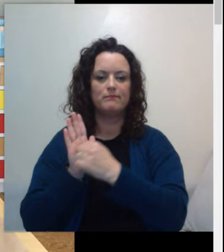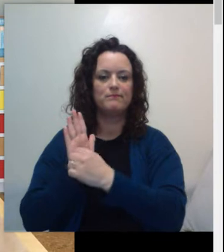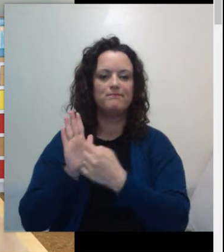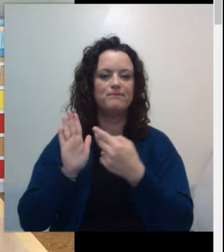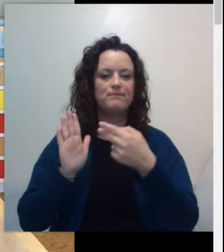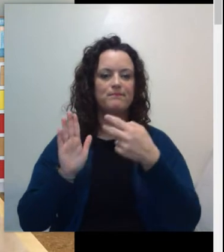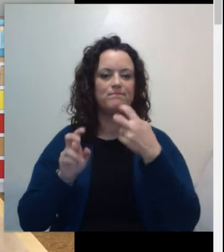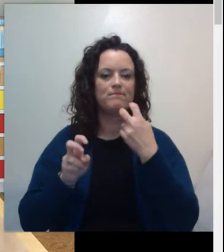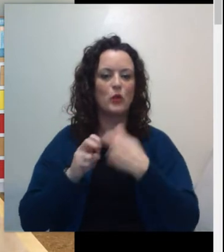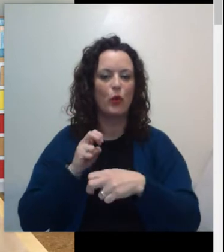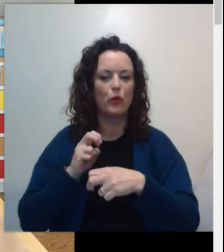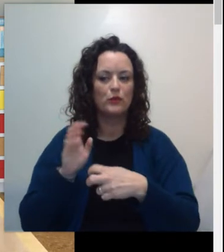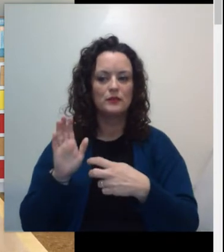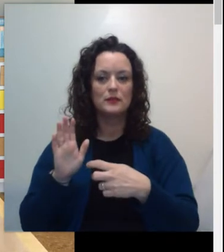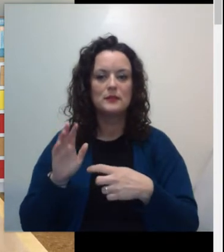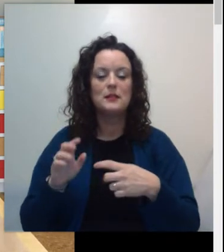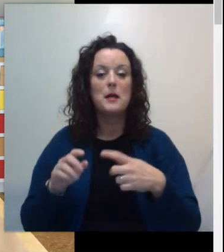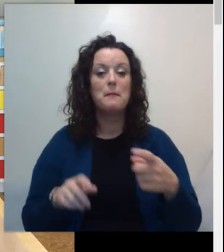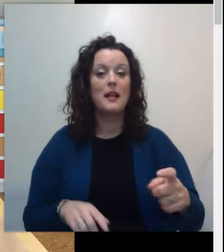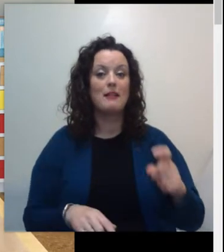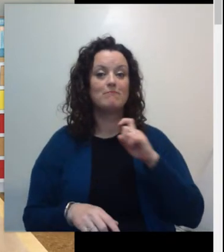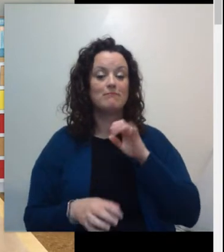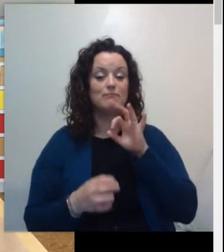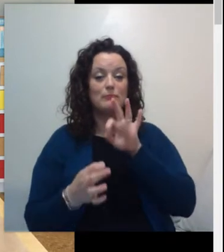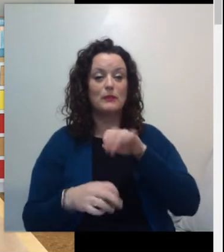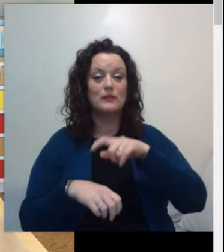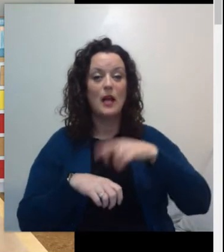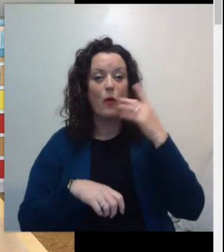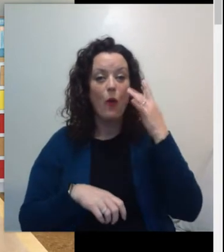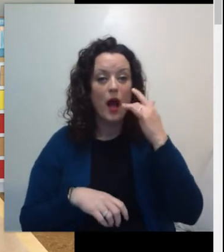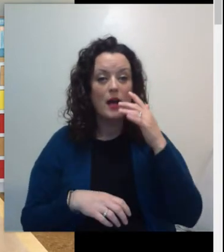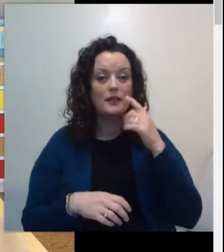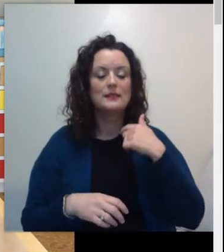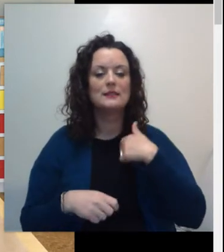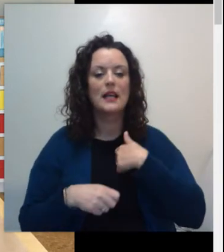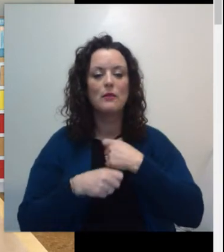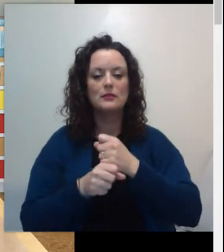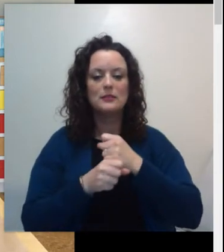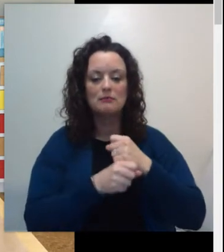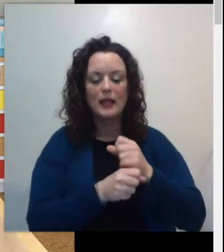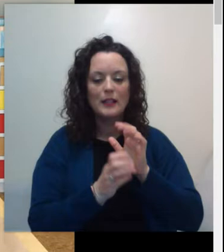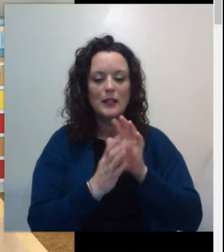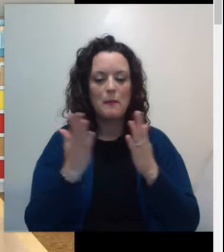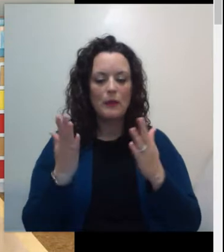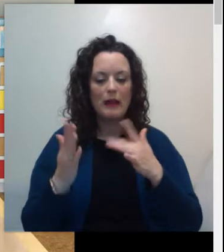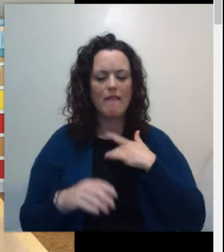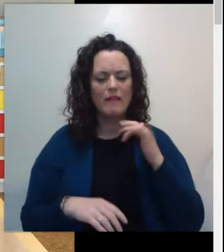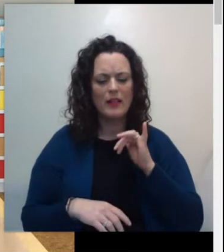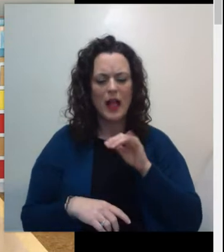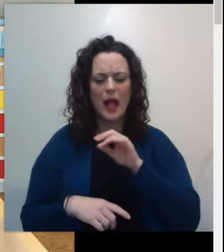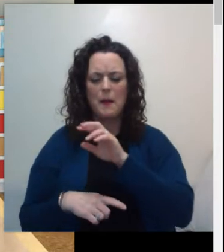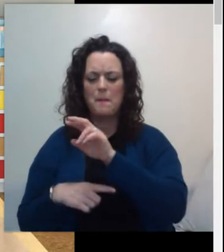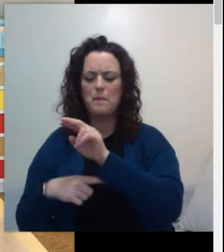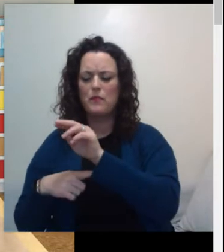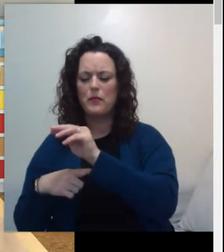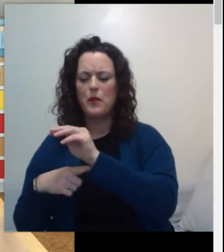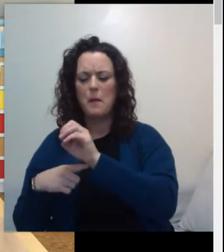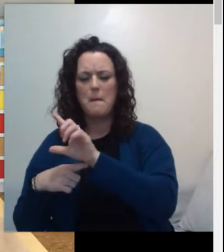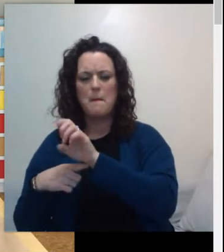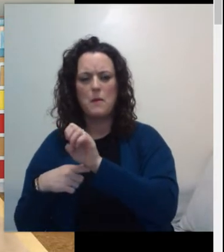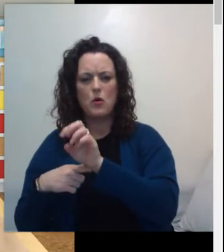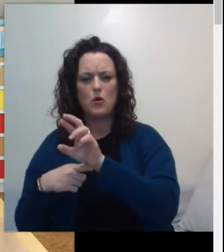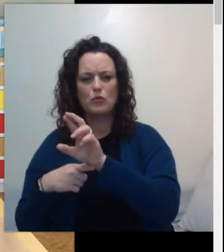Because it was when I was making this book, and I feel that Wilbur, the Naked Mole Rat, looks a little bit like Snoopy, sort of a big, off-balanced